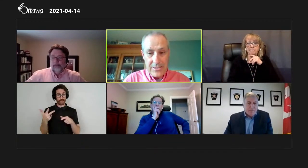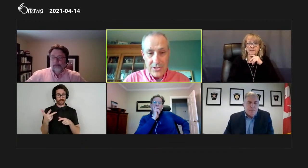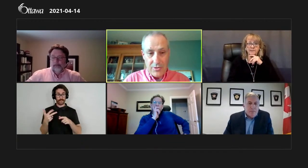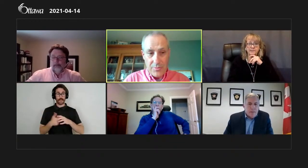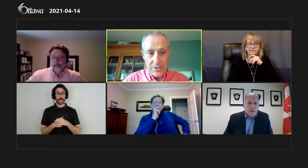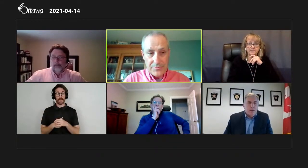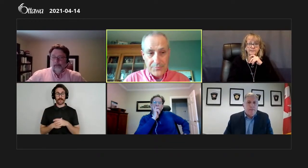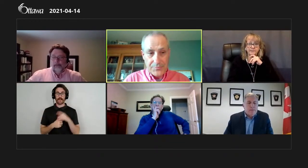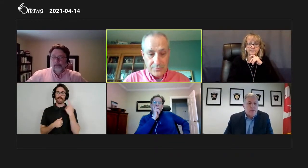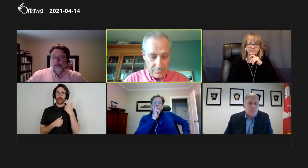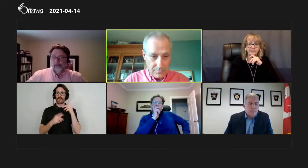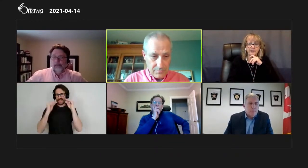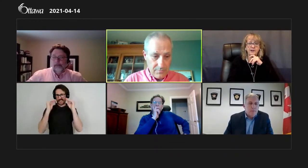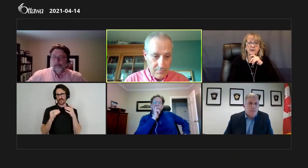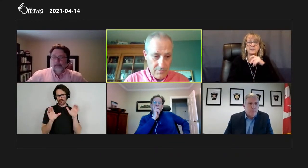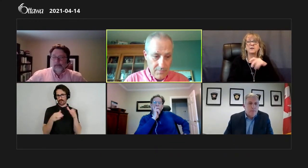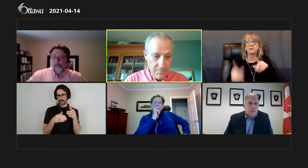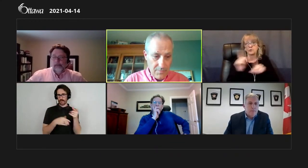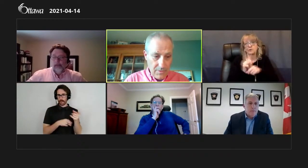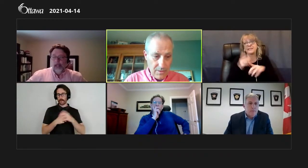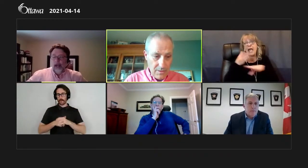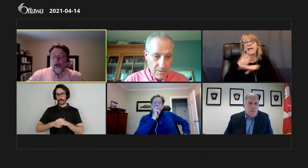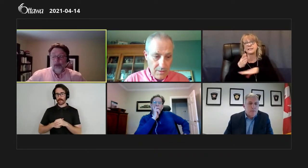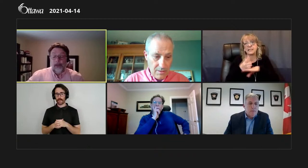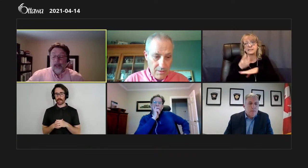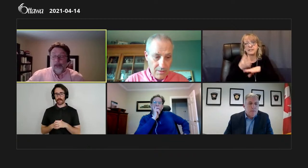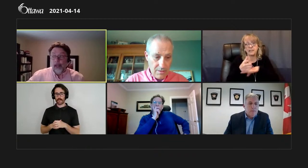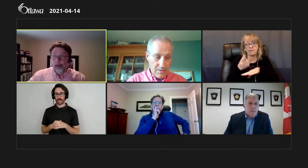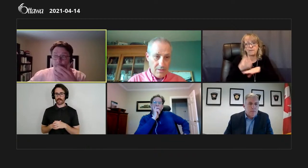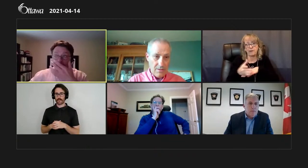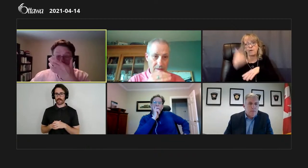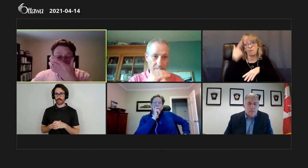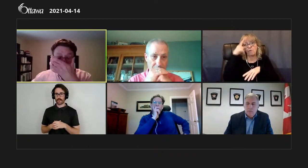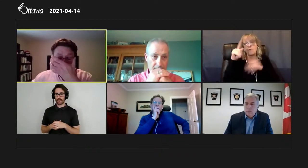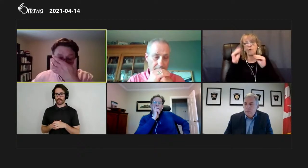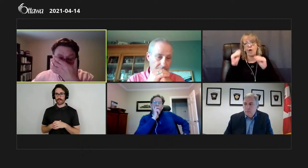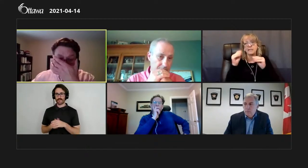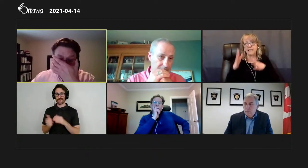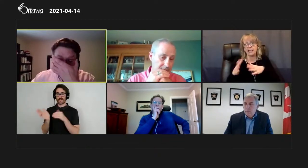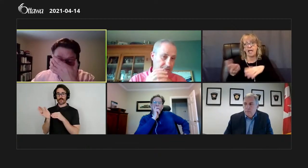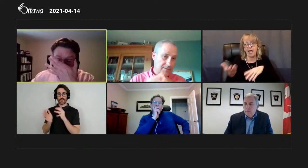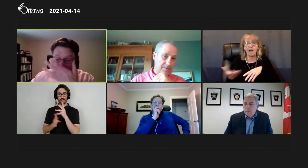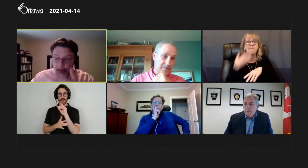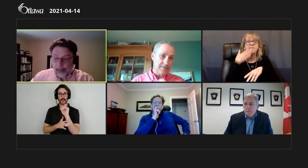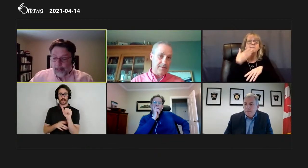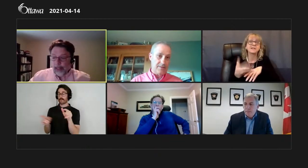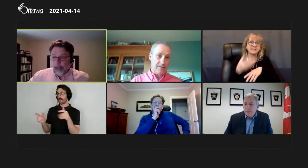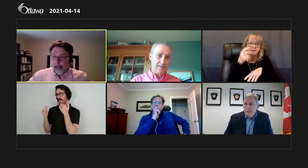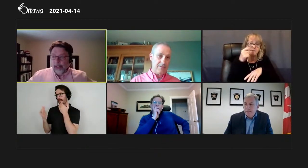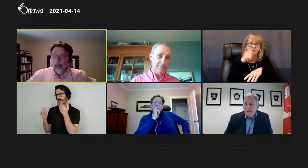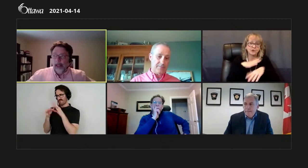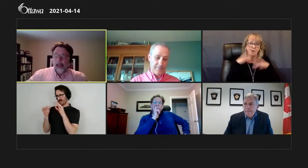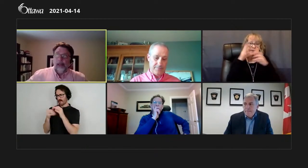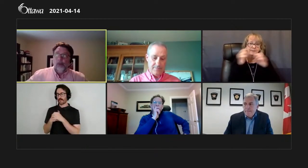by teacher groups. Yeah, no, thank you, Chair. I mean, I think